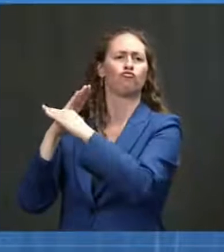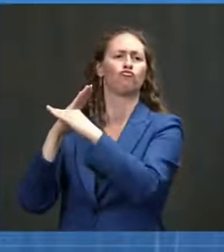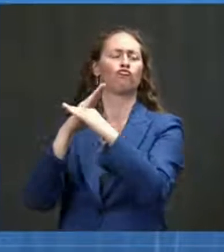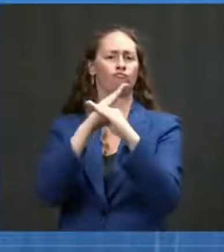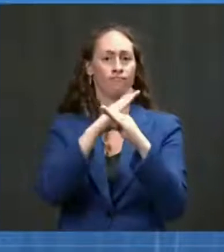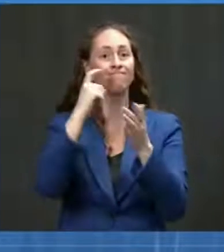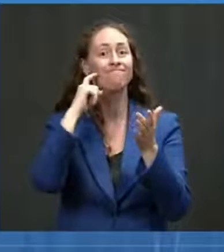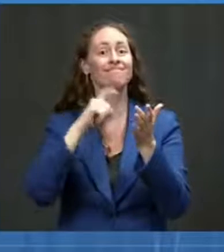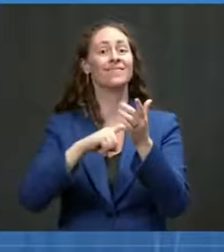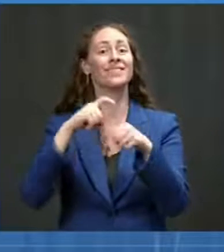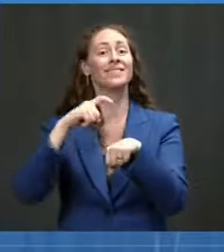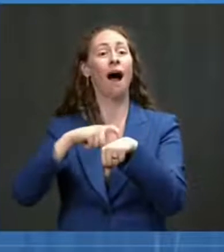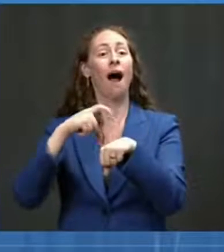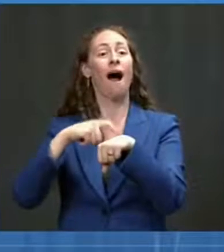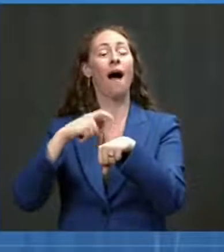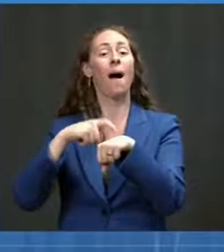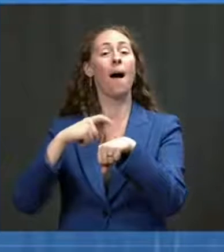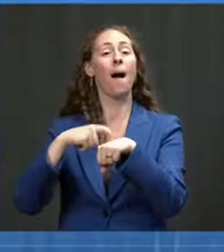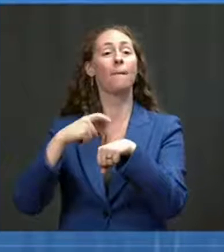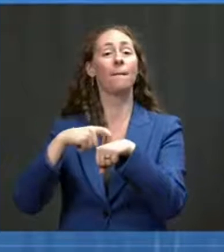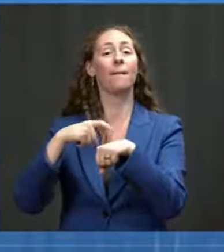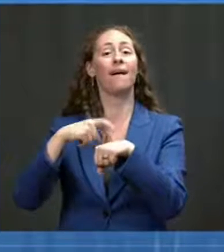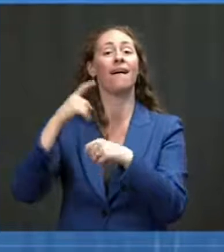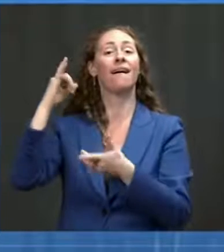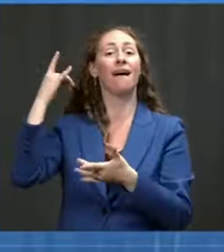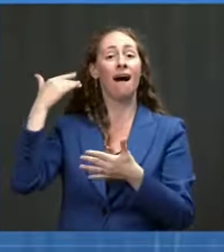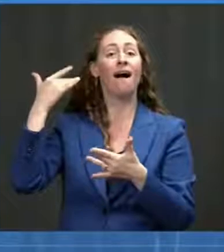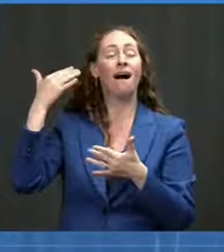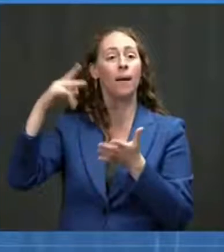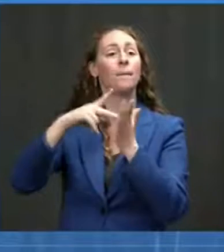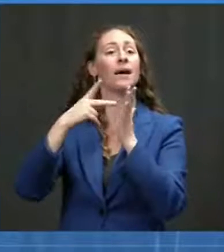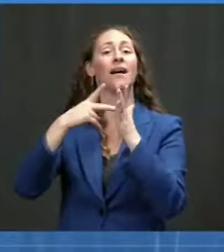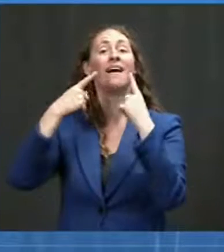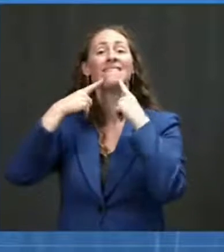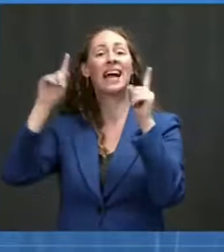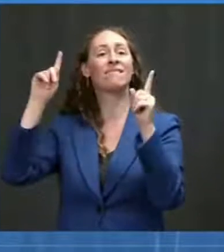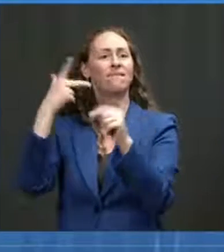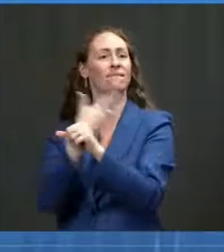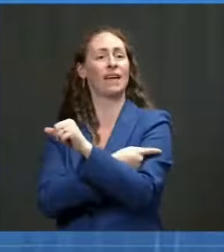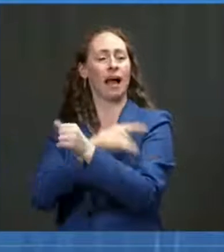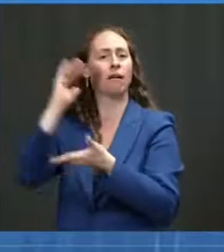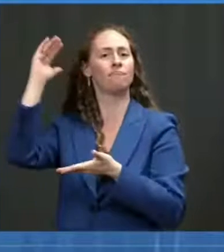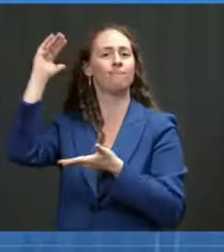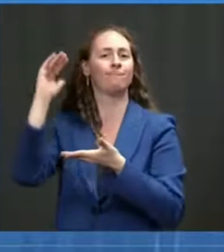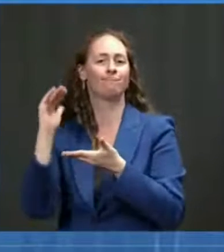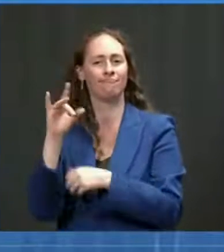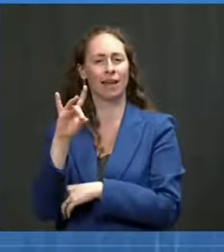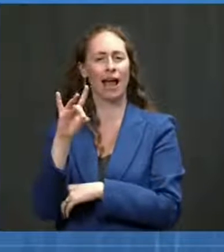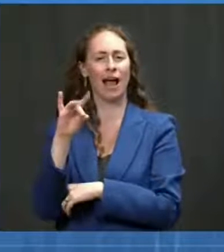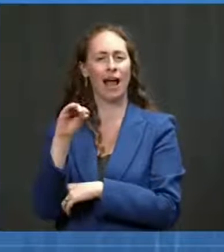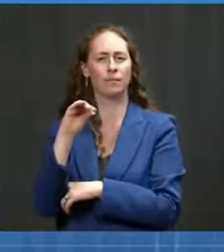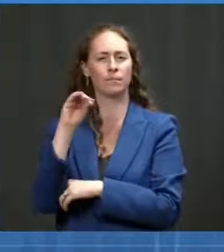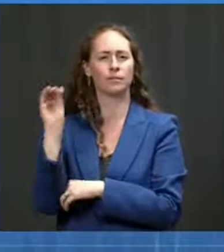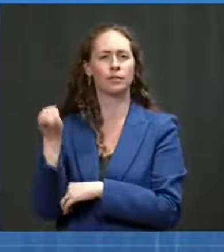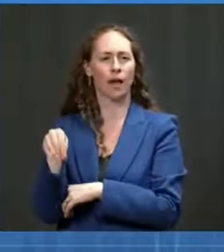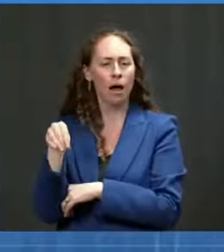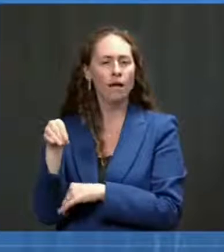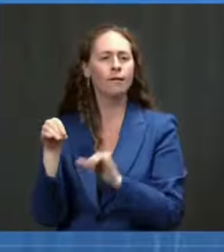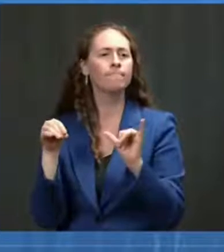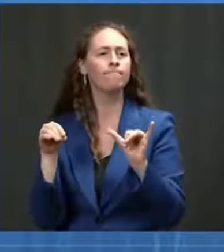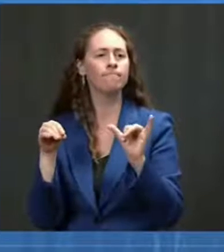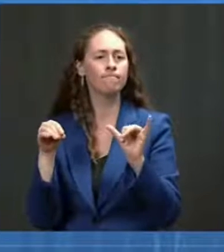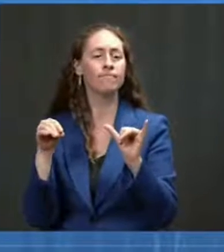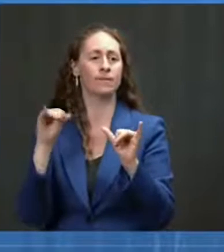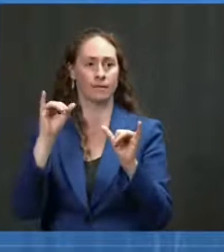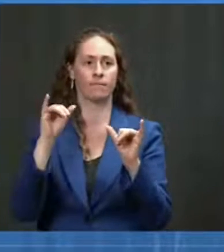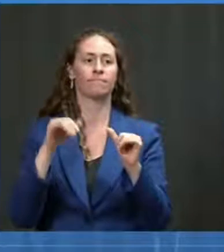effectiveness declined to 80%. These data will be published in the MMWR today. The Mayo Clinic analysis looked at